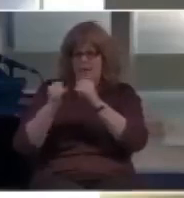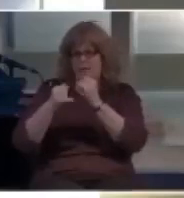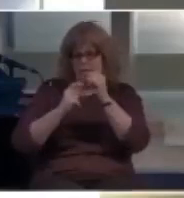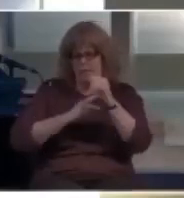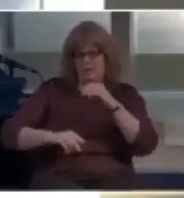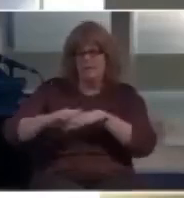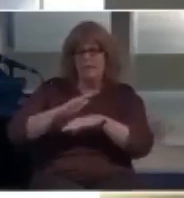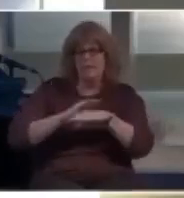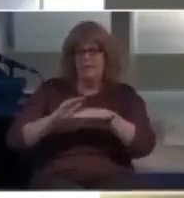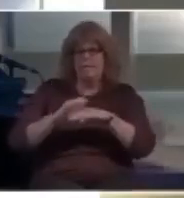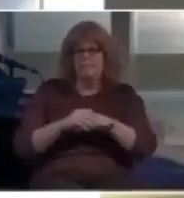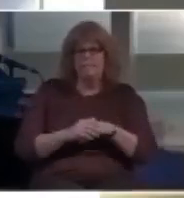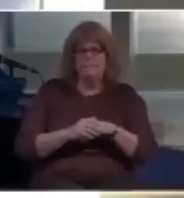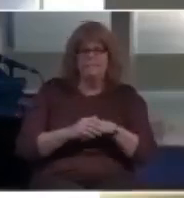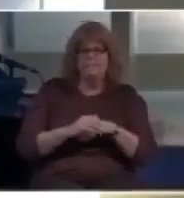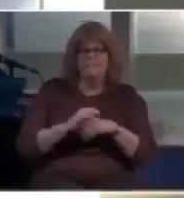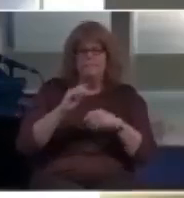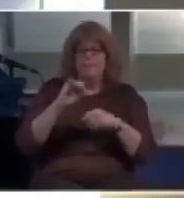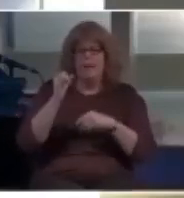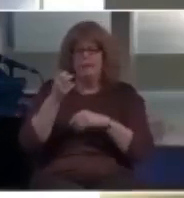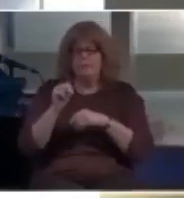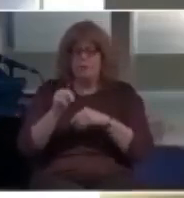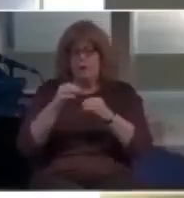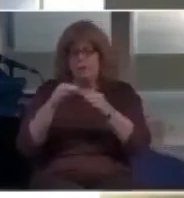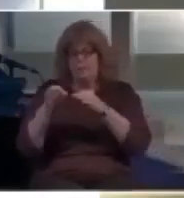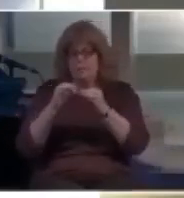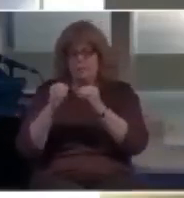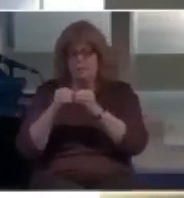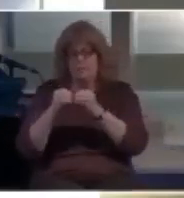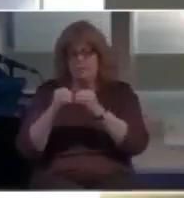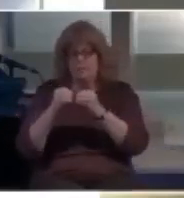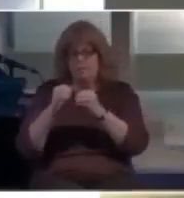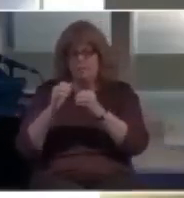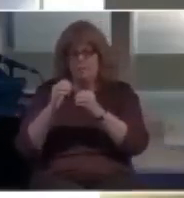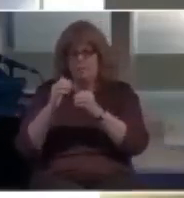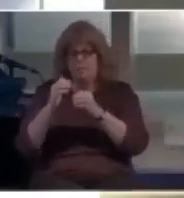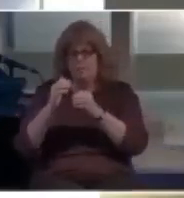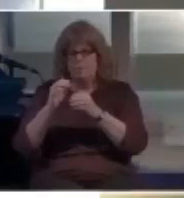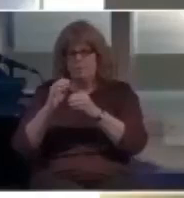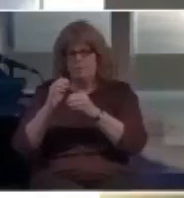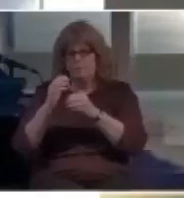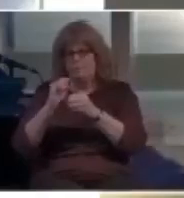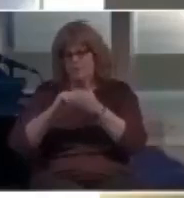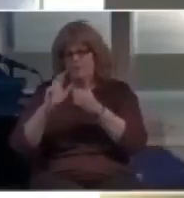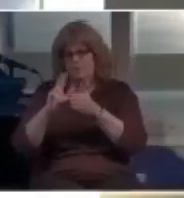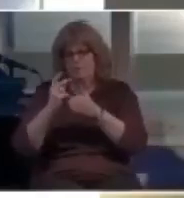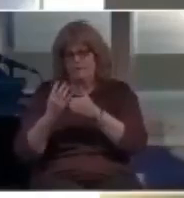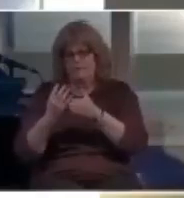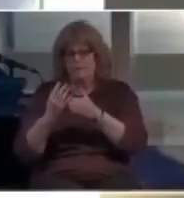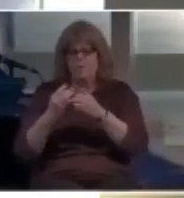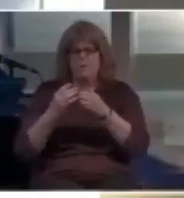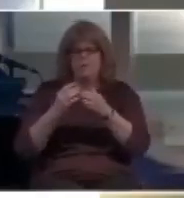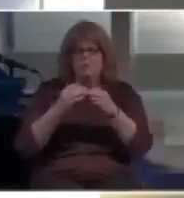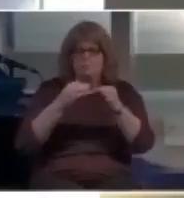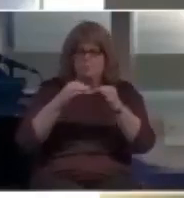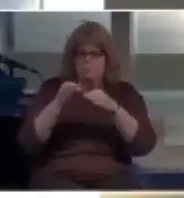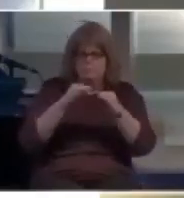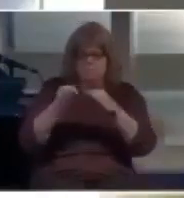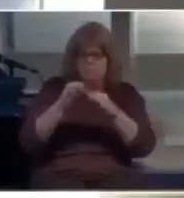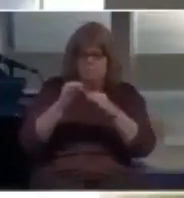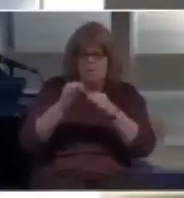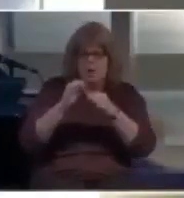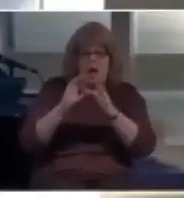kingdom. And then John goes on in verses, the second half of verse 3 and in verse 4, he describes the